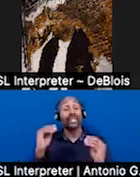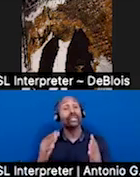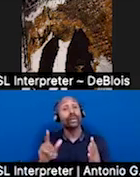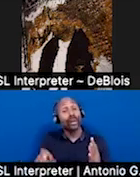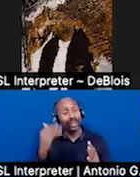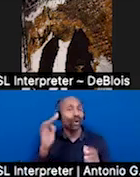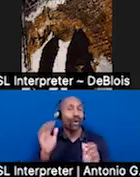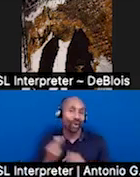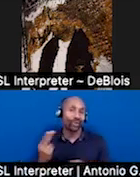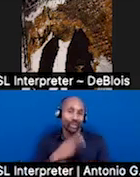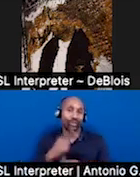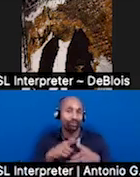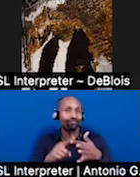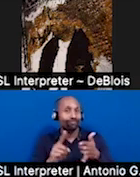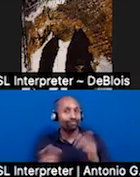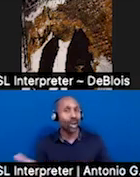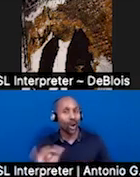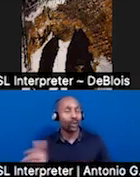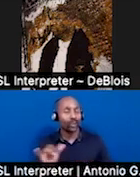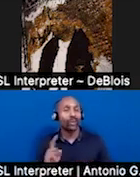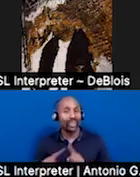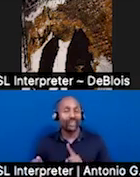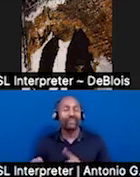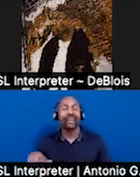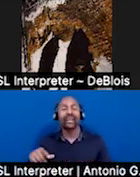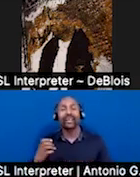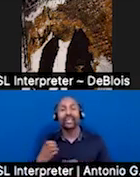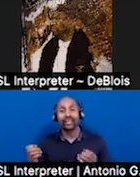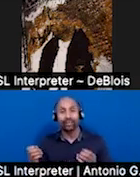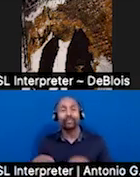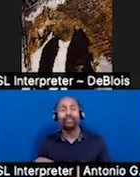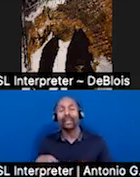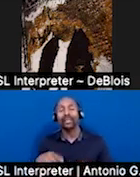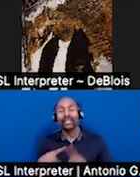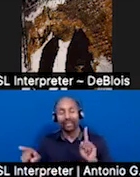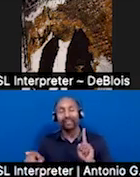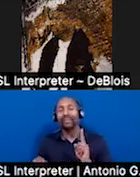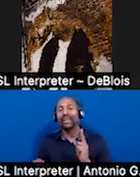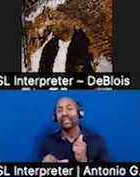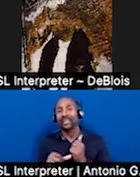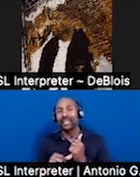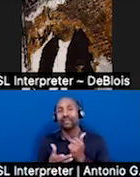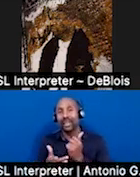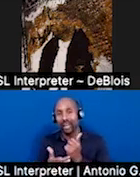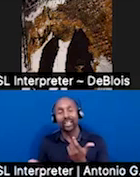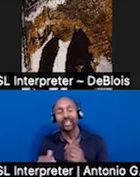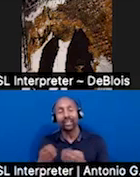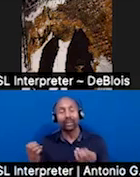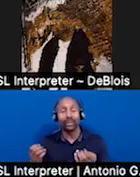use them and using them in an accessible format. So